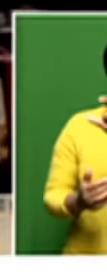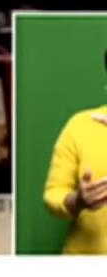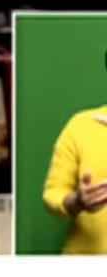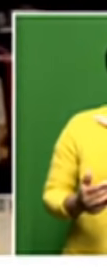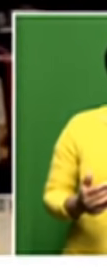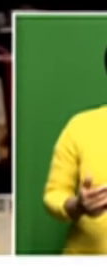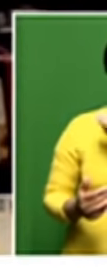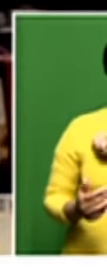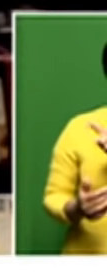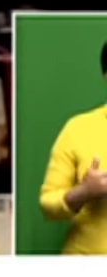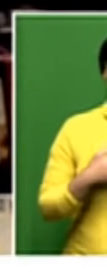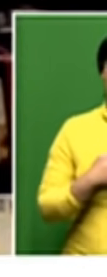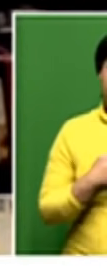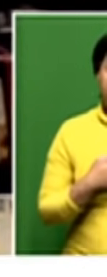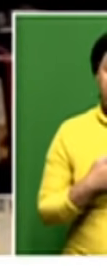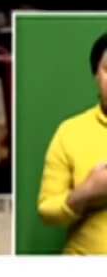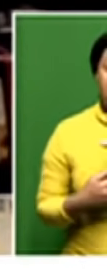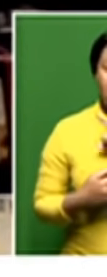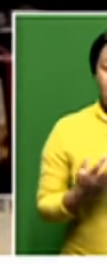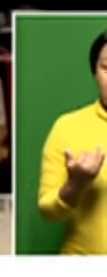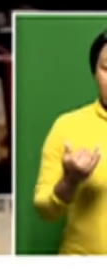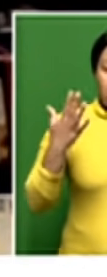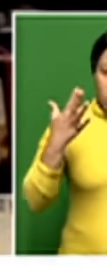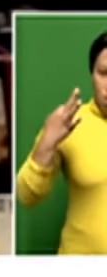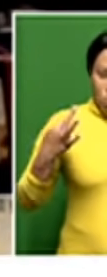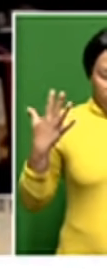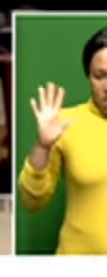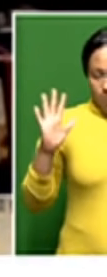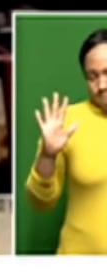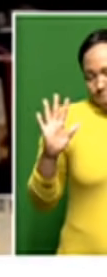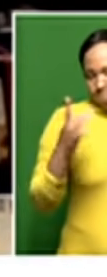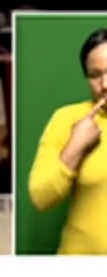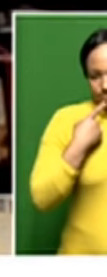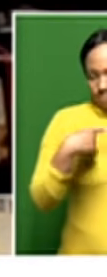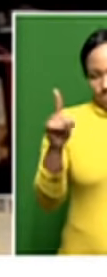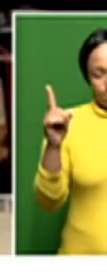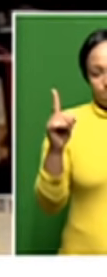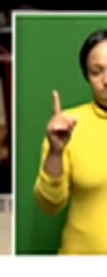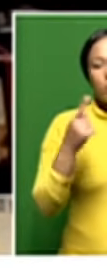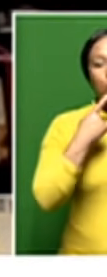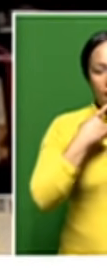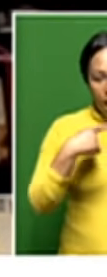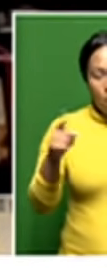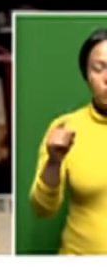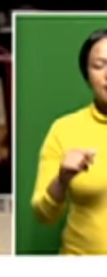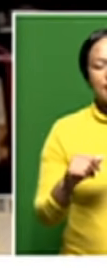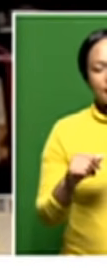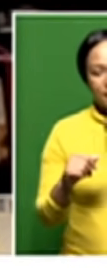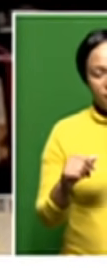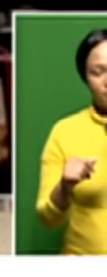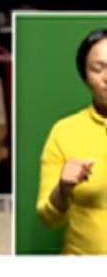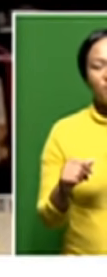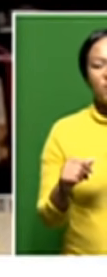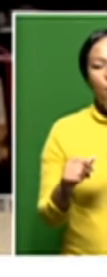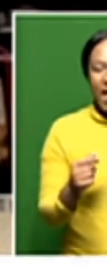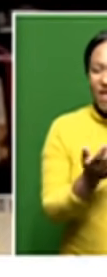the reactions and the decision to recall, even with very